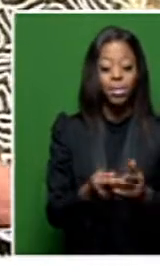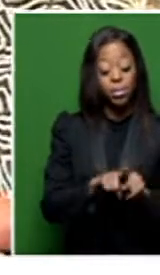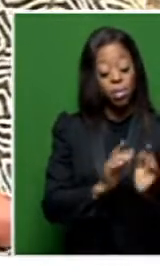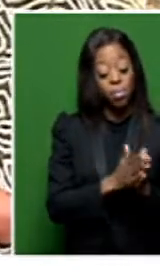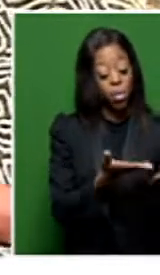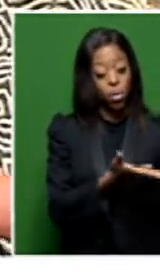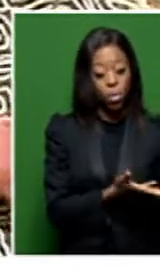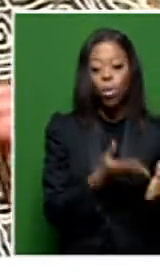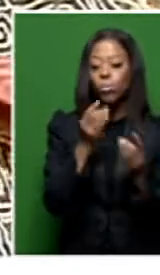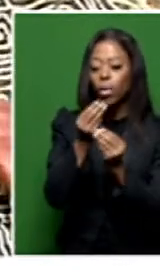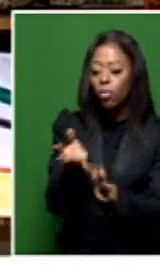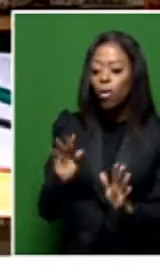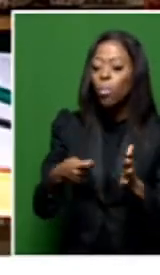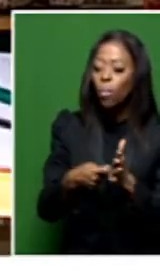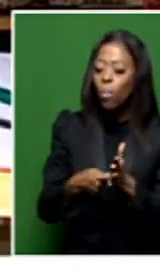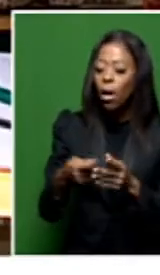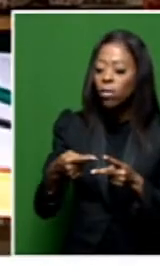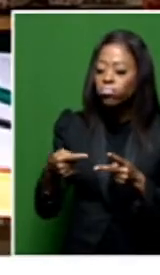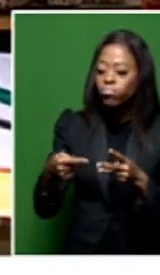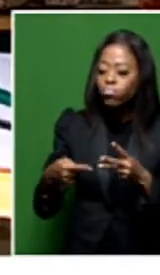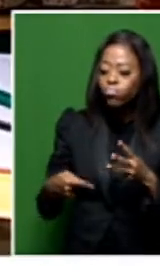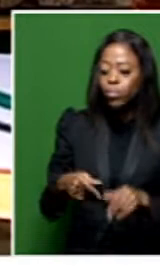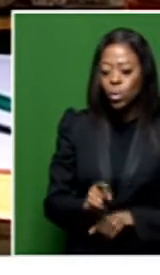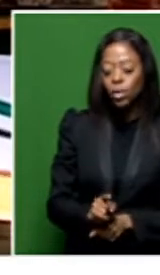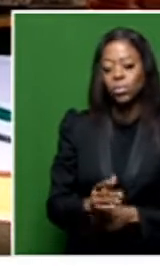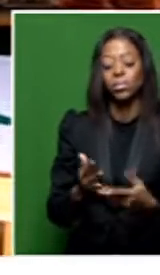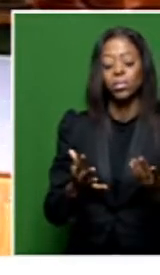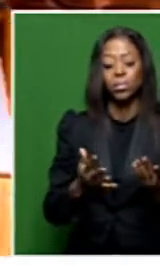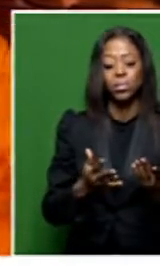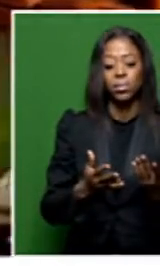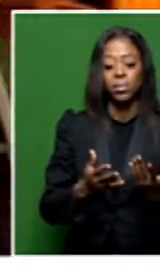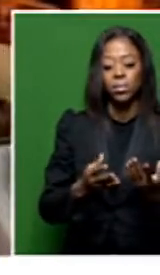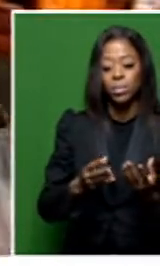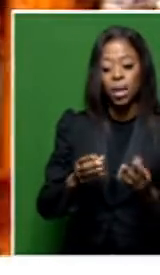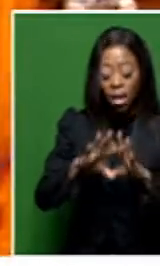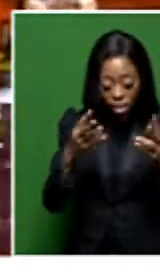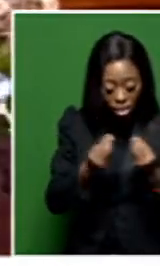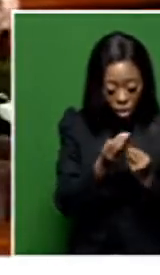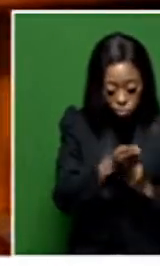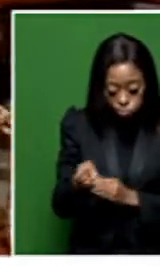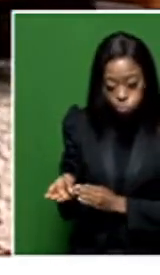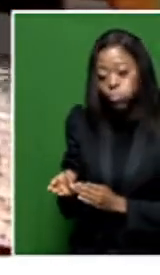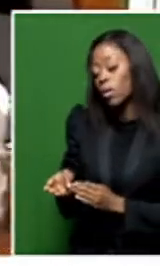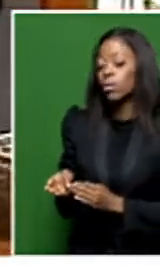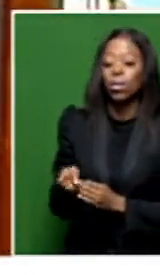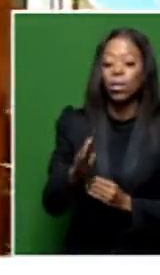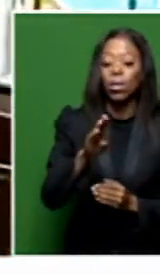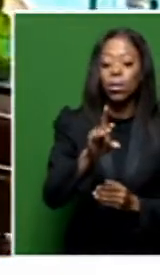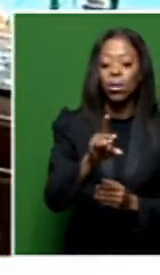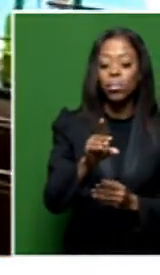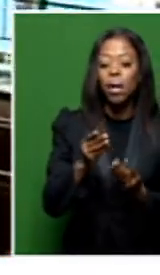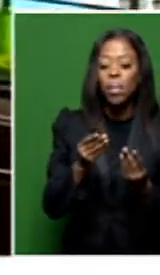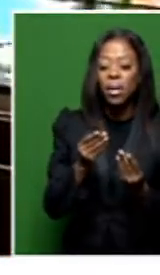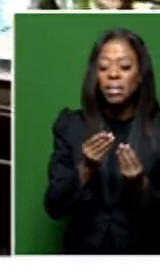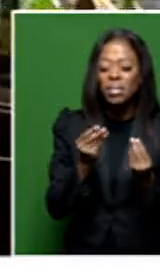tell you what to buy. So your pantry needs to be up to date. You need to make sure you've got all your dry beans, your dry